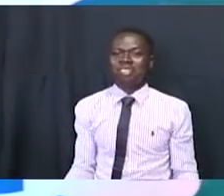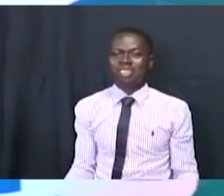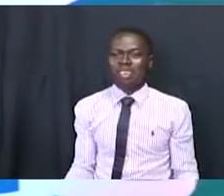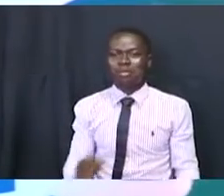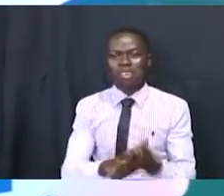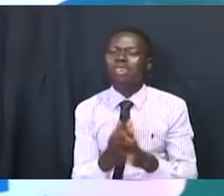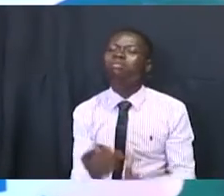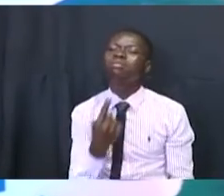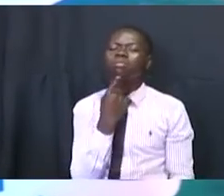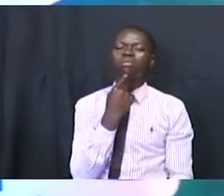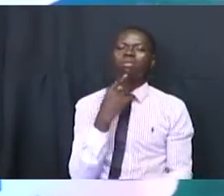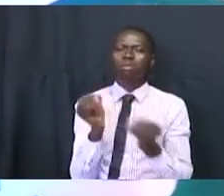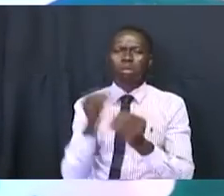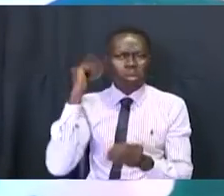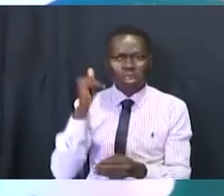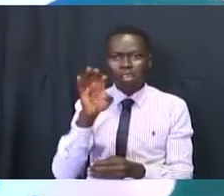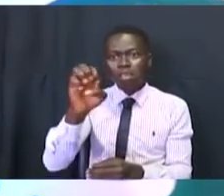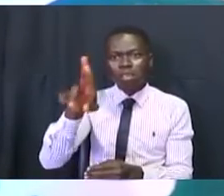So, Eric,